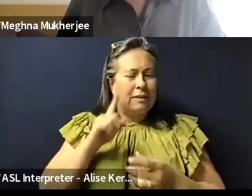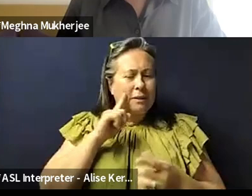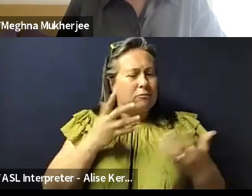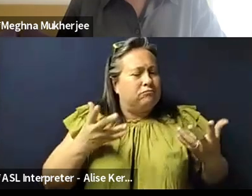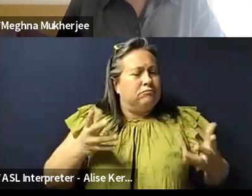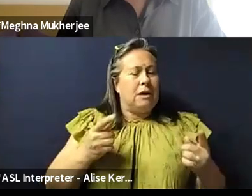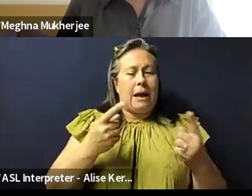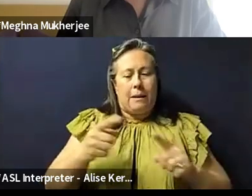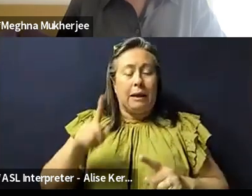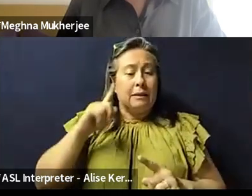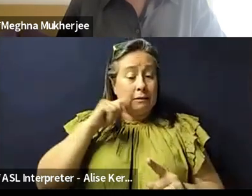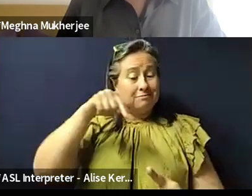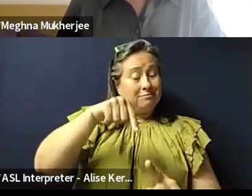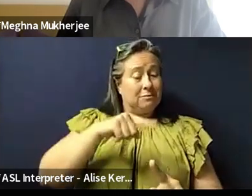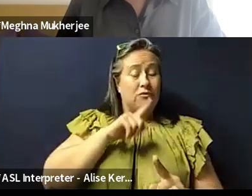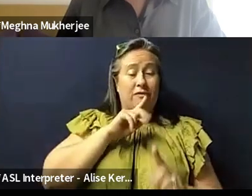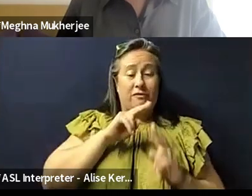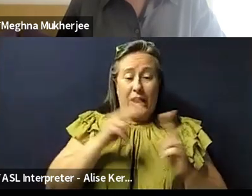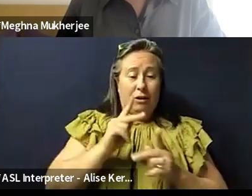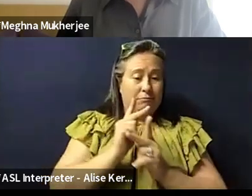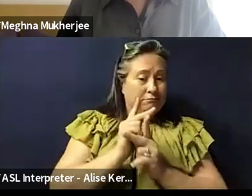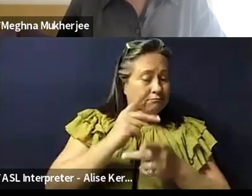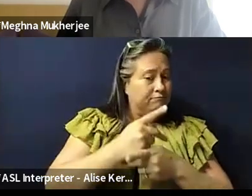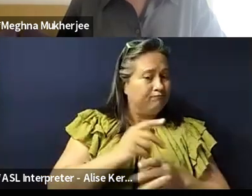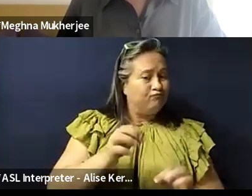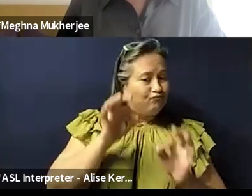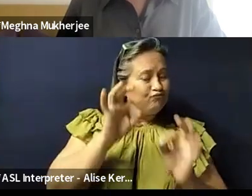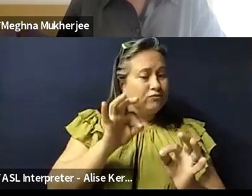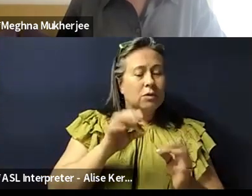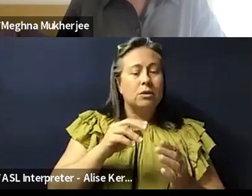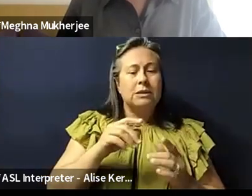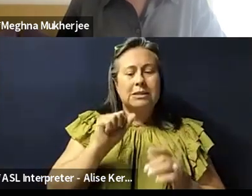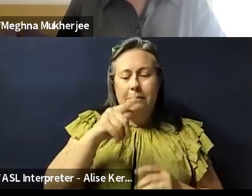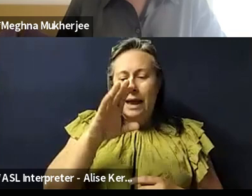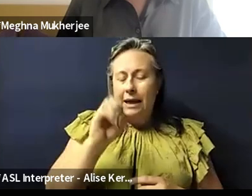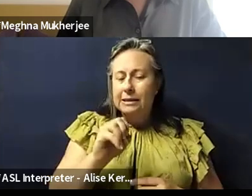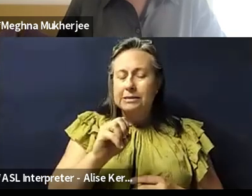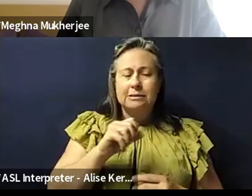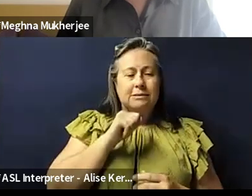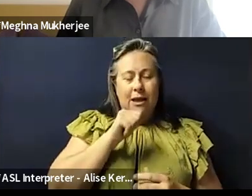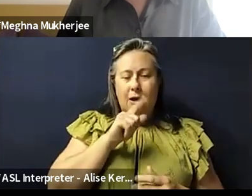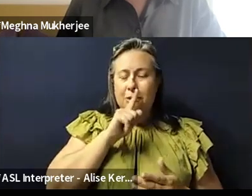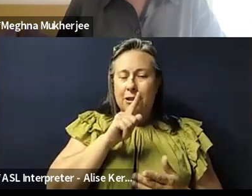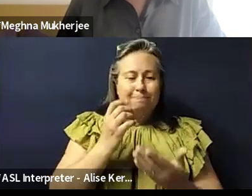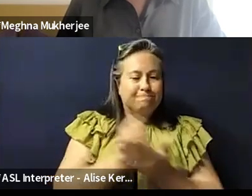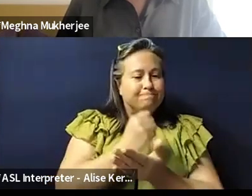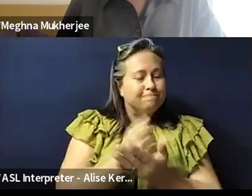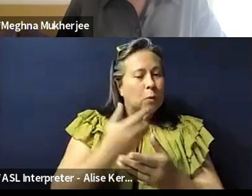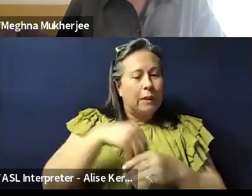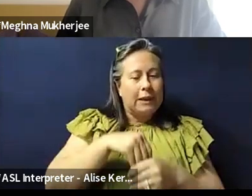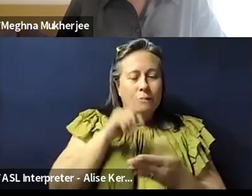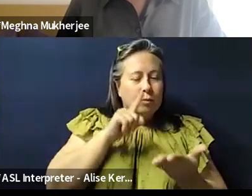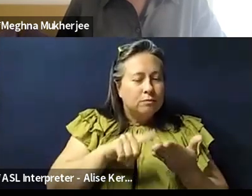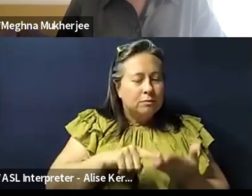really fruitful space that's not been sufficiently mined from a research perspective. I think so much of what we've done focuses in